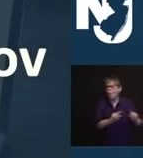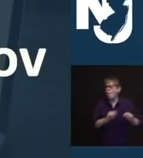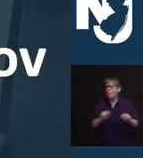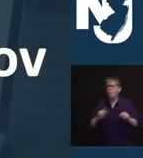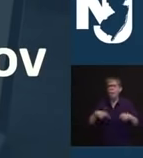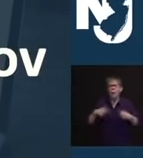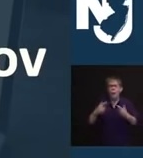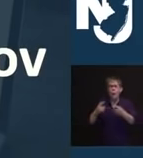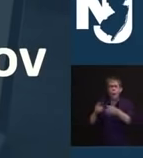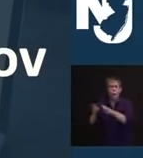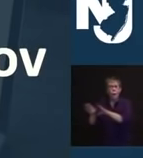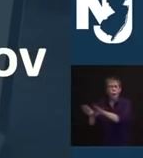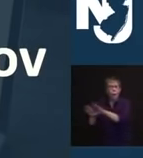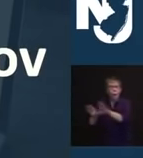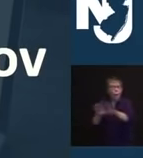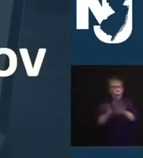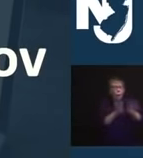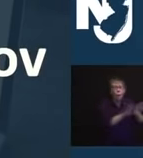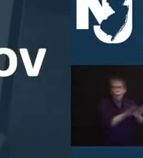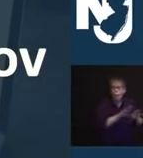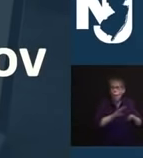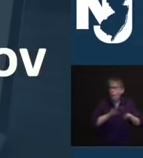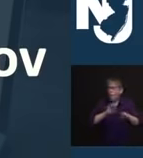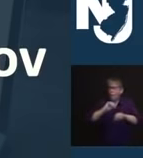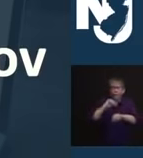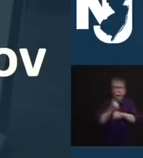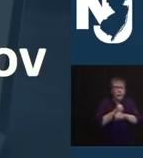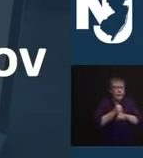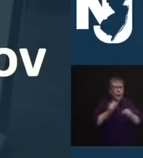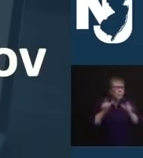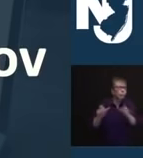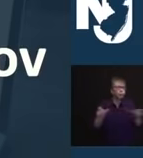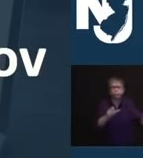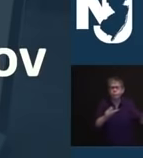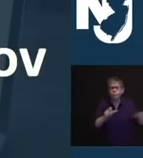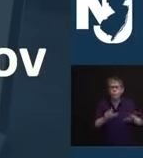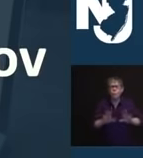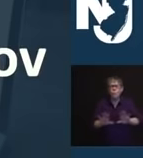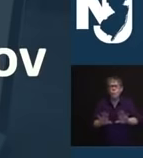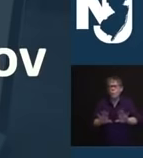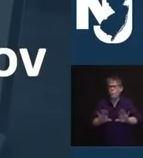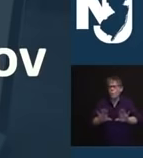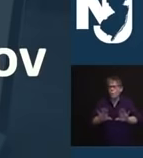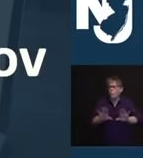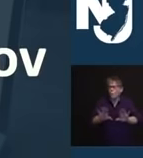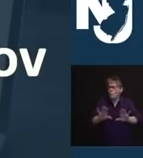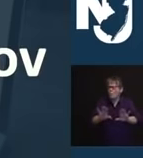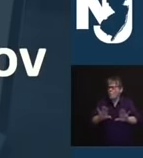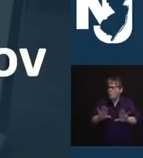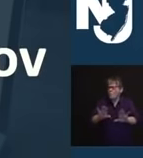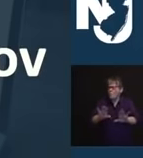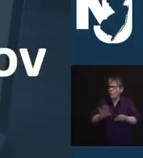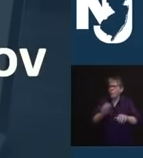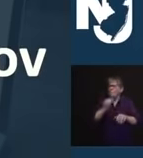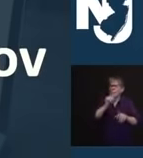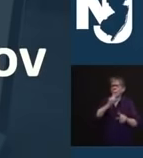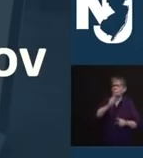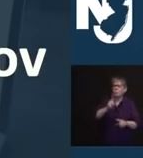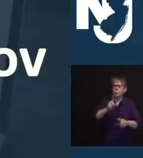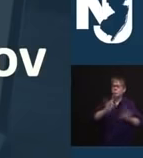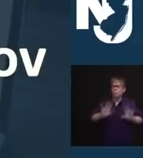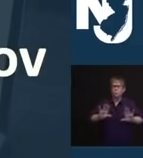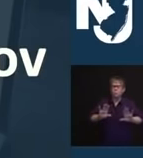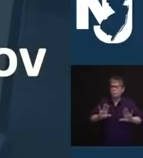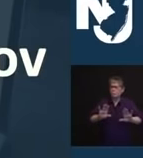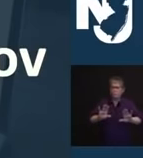whether told to you by a friend or posted on social media, are just that, rumors. Just because we say that all options